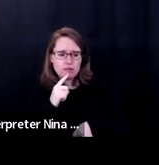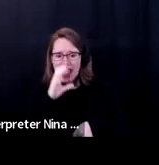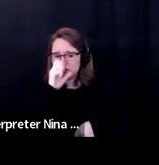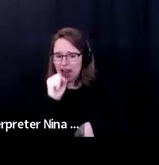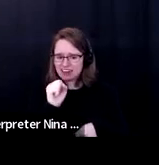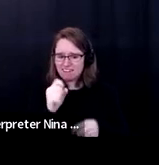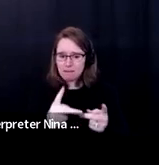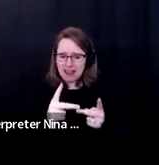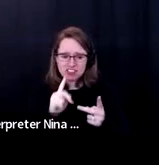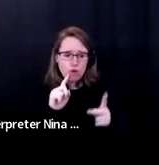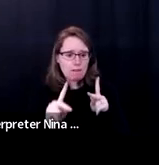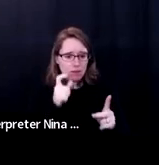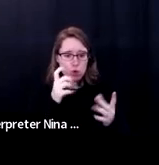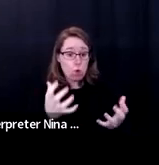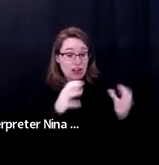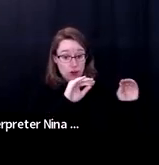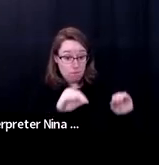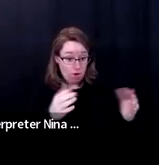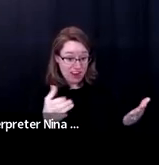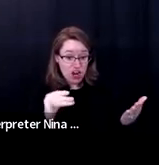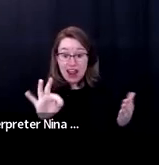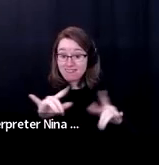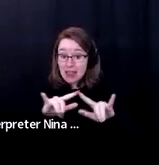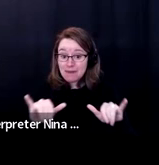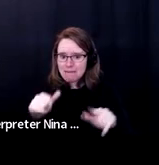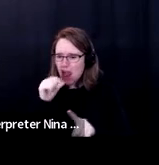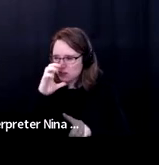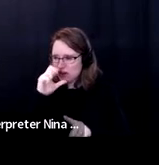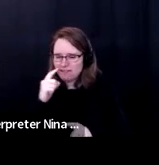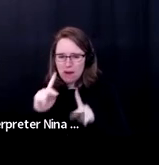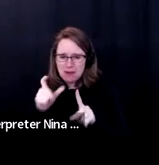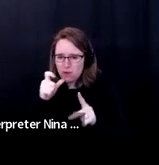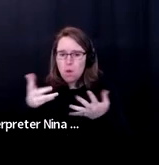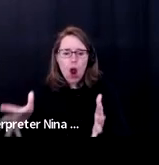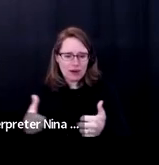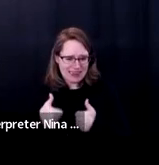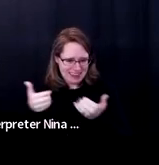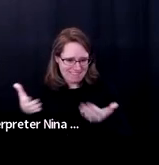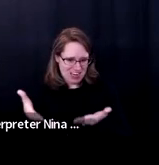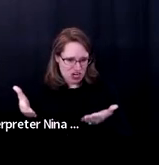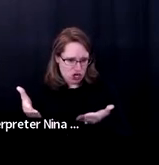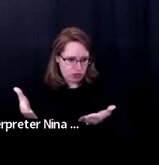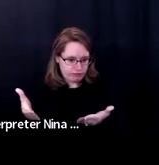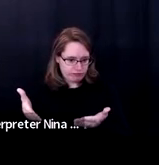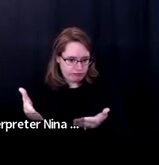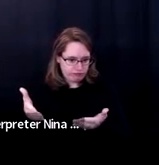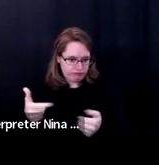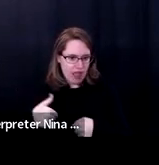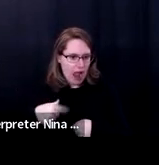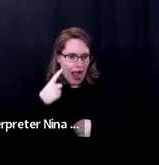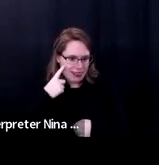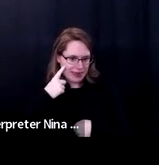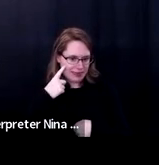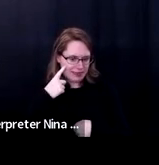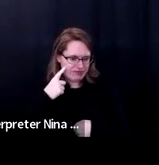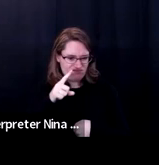want to move here if we are not simultaneously making it an attractive place for people who do live here. Like, I actually think these two things are two sides of the